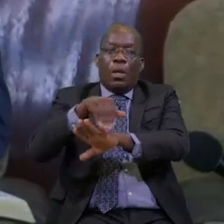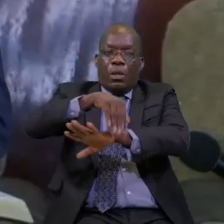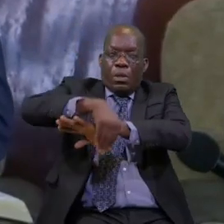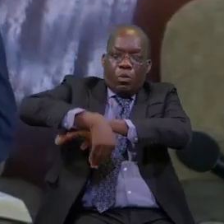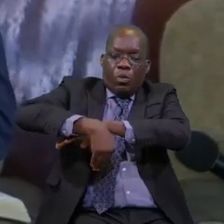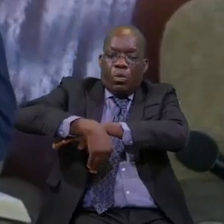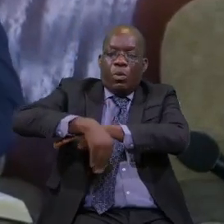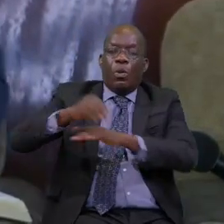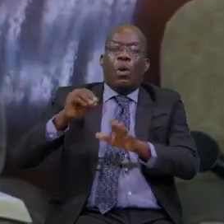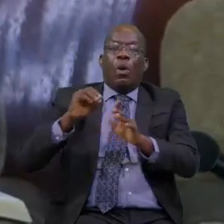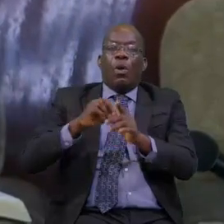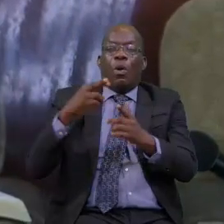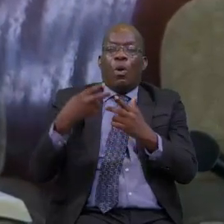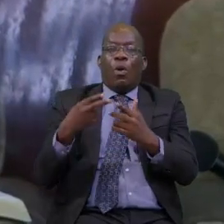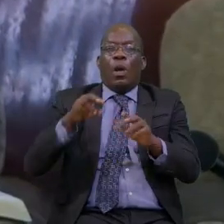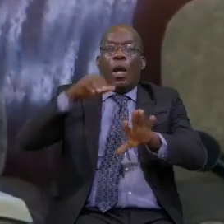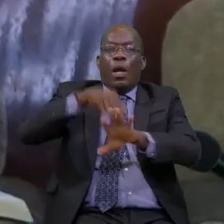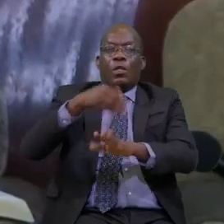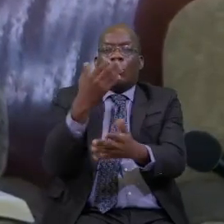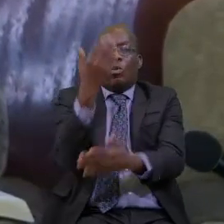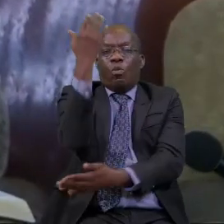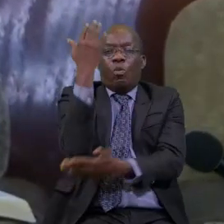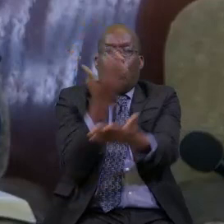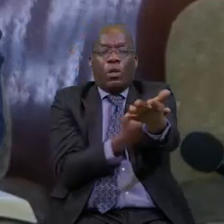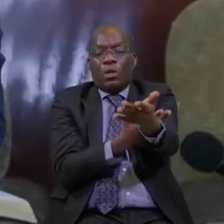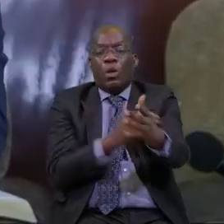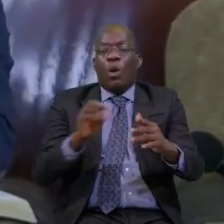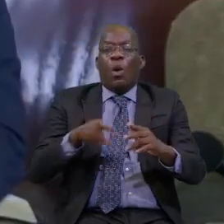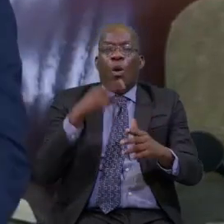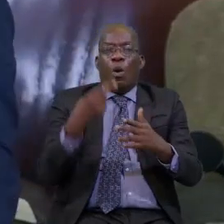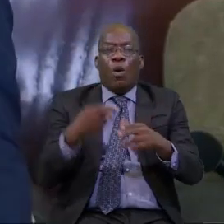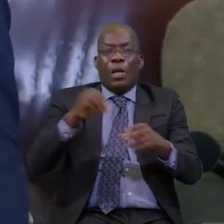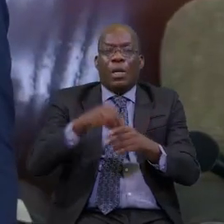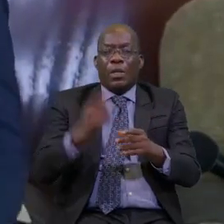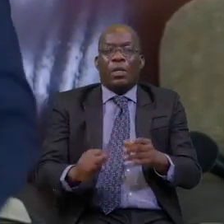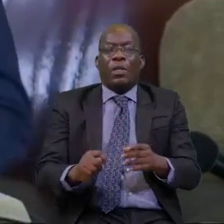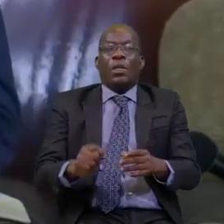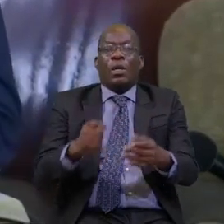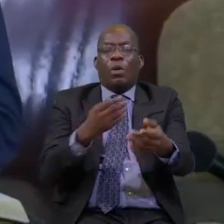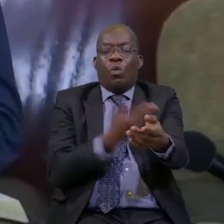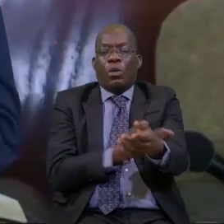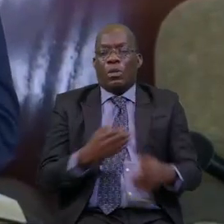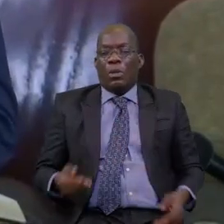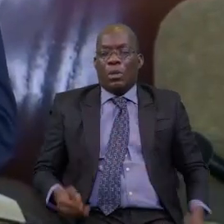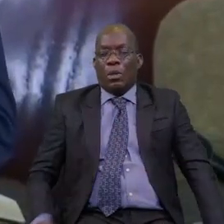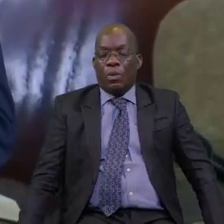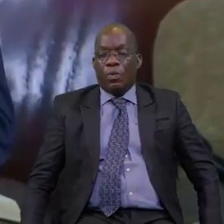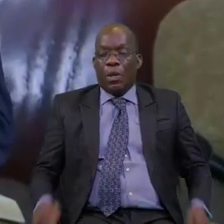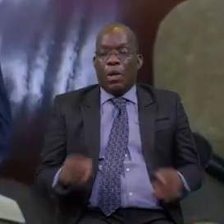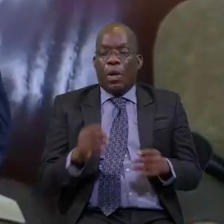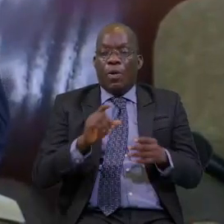at cockcrowing, or in the morning. Verse 36, lest